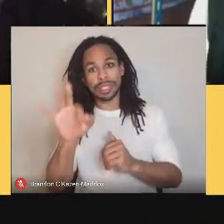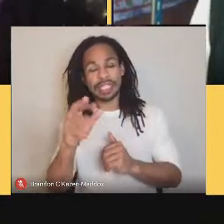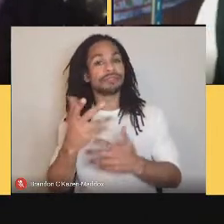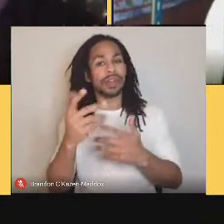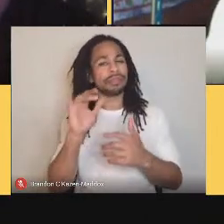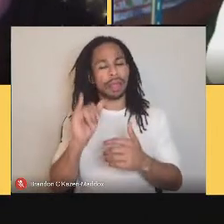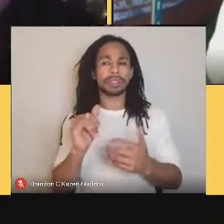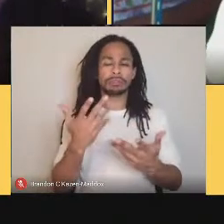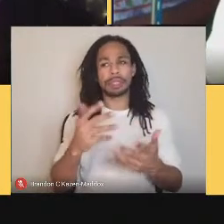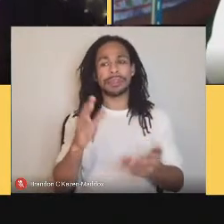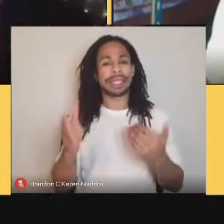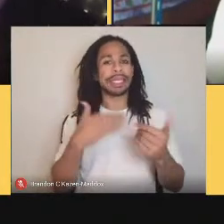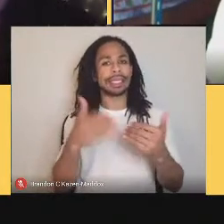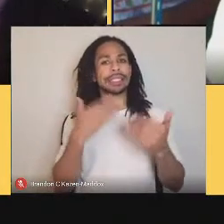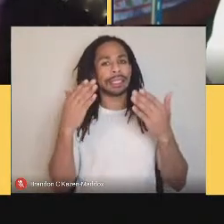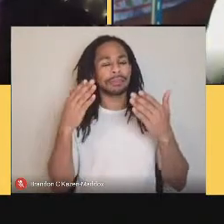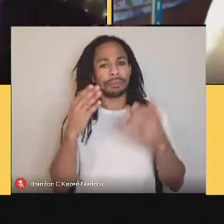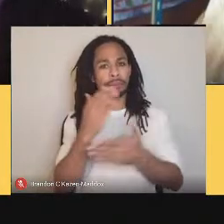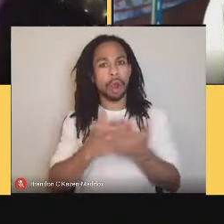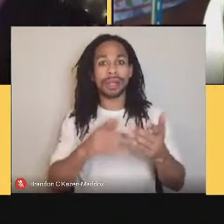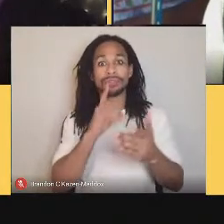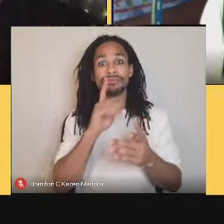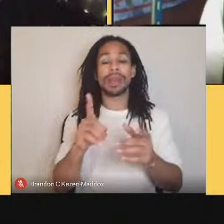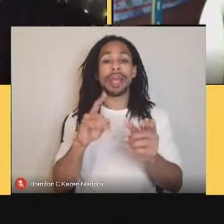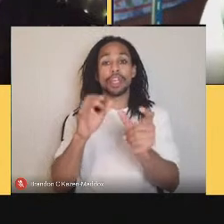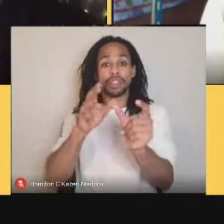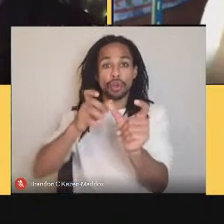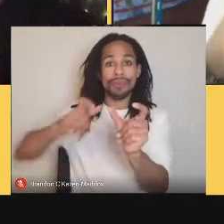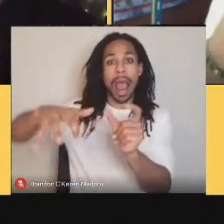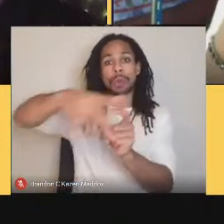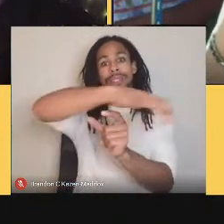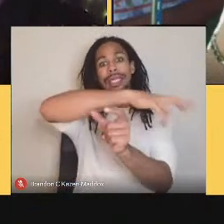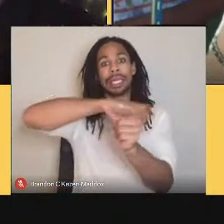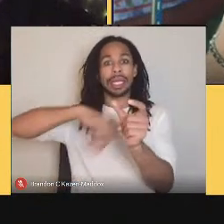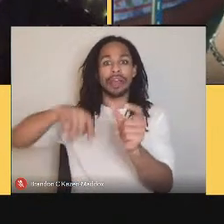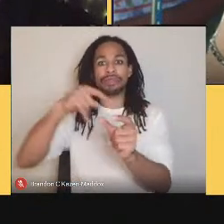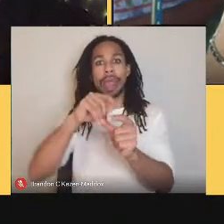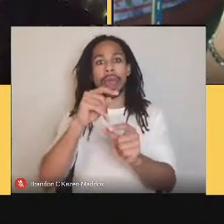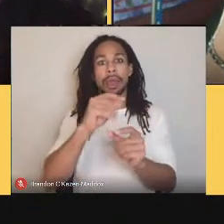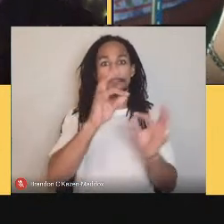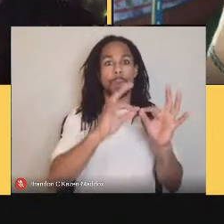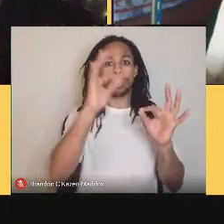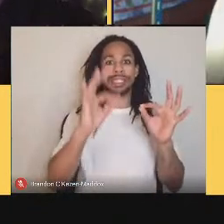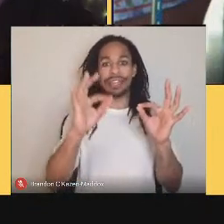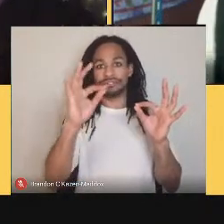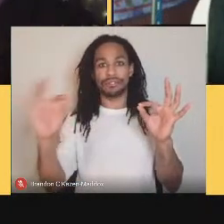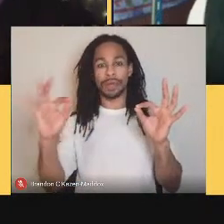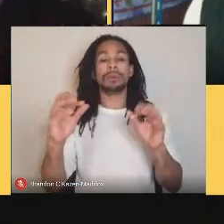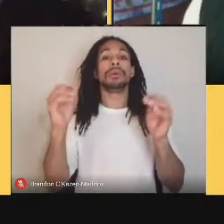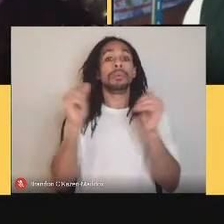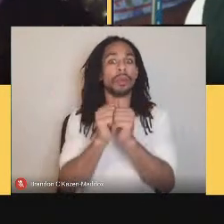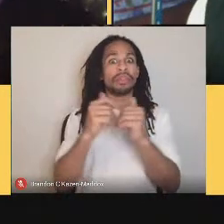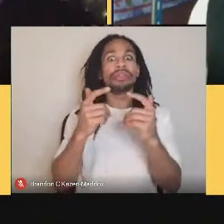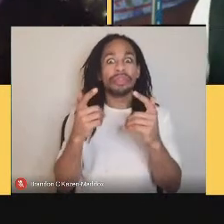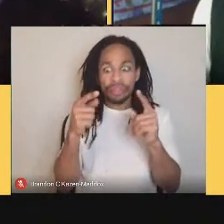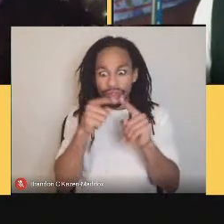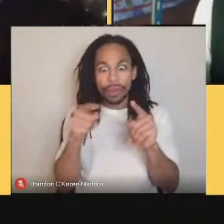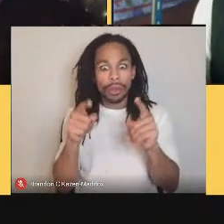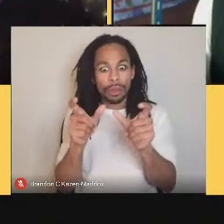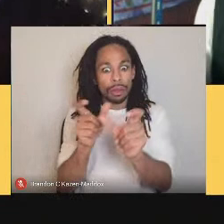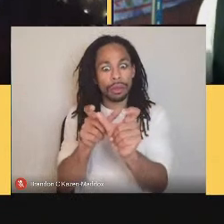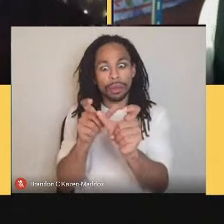support to keep it interesting, not repetitive. And there's a lot of things I think musically you can